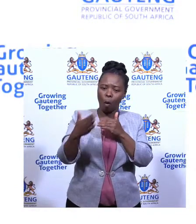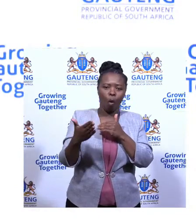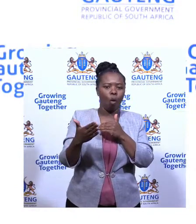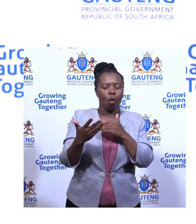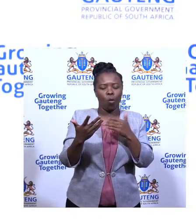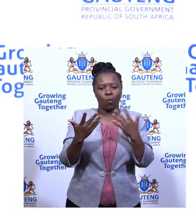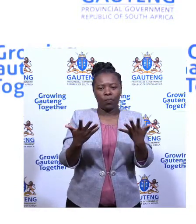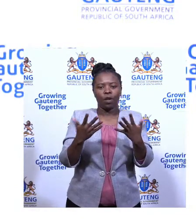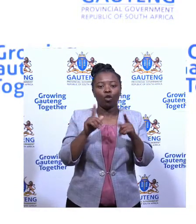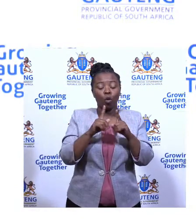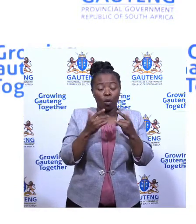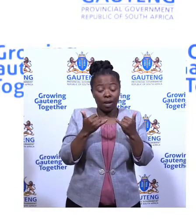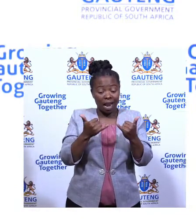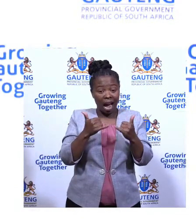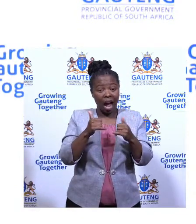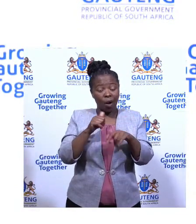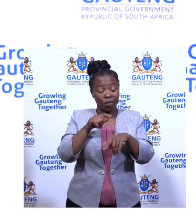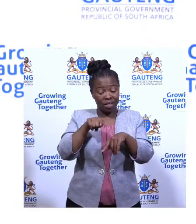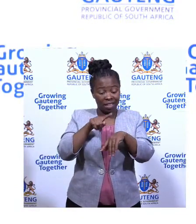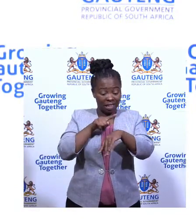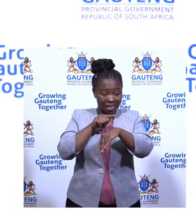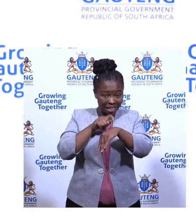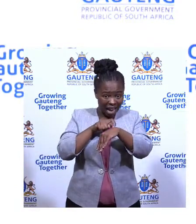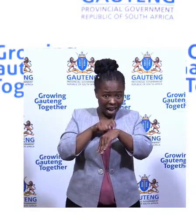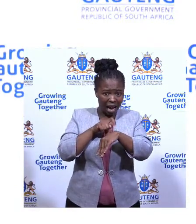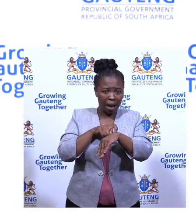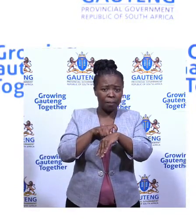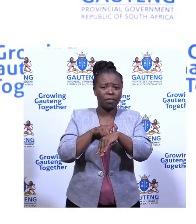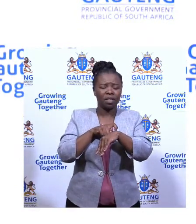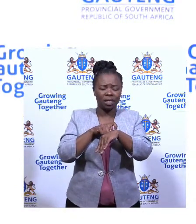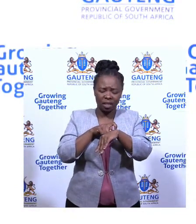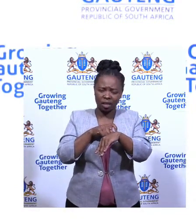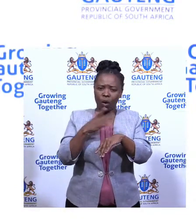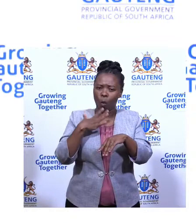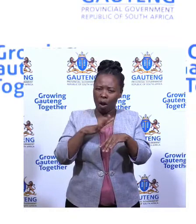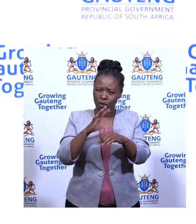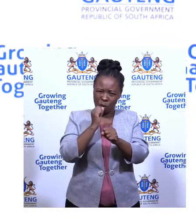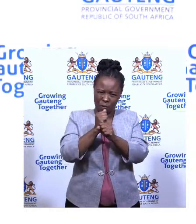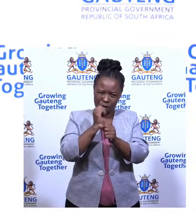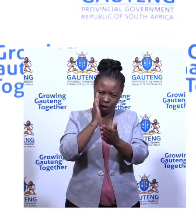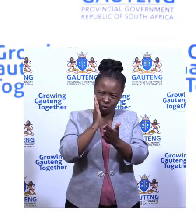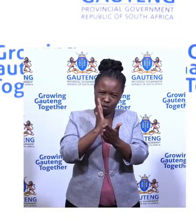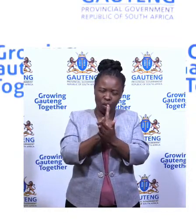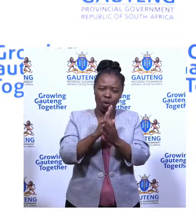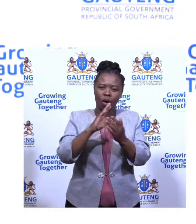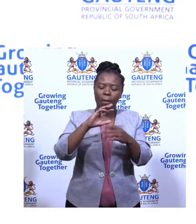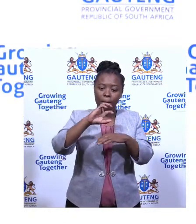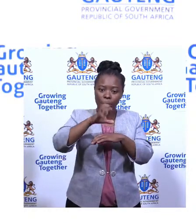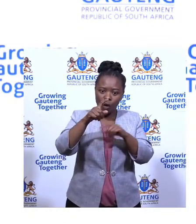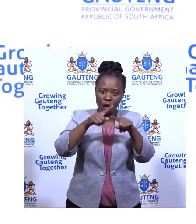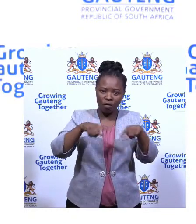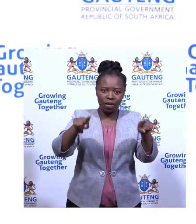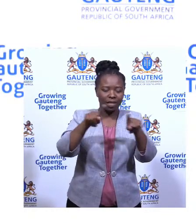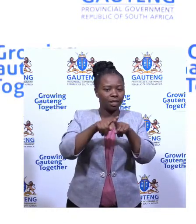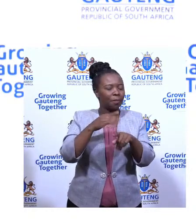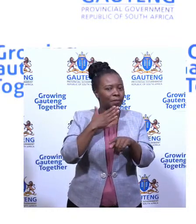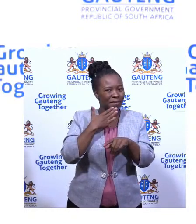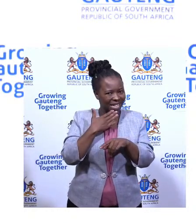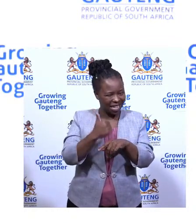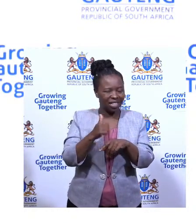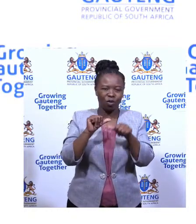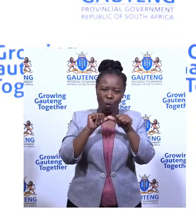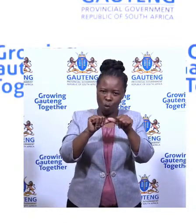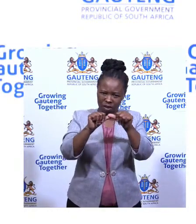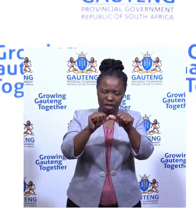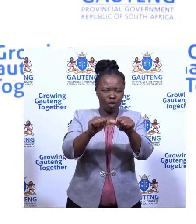go through this period, we want to re-emphasize to the people of our province, let's maintain vigilance,